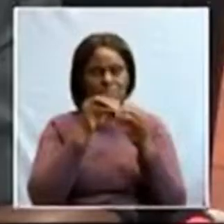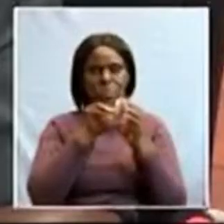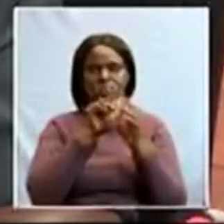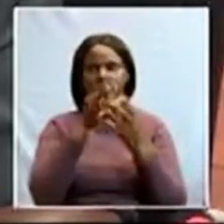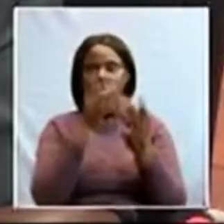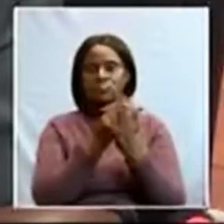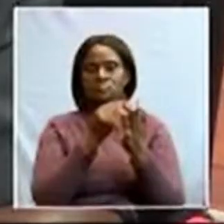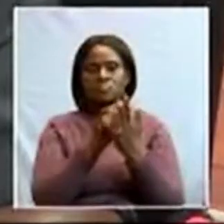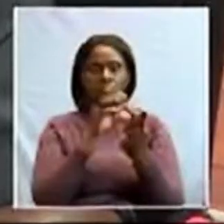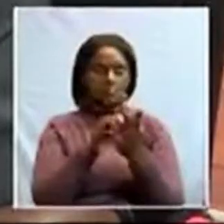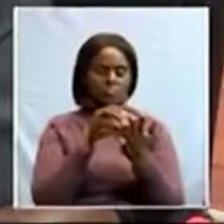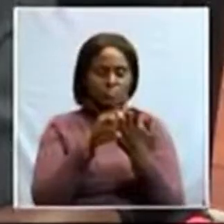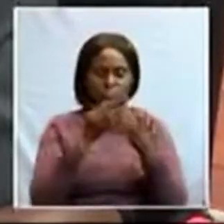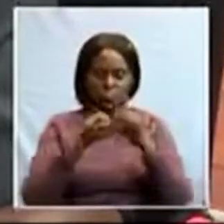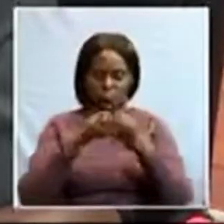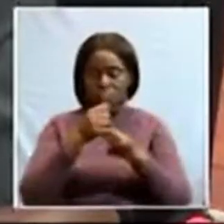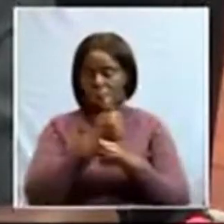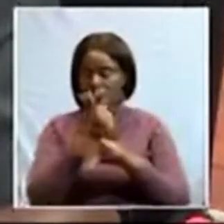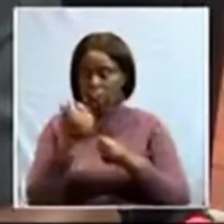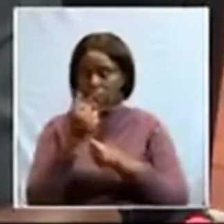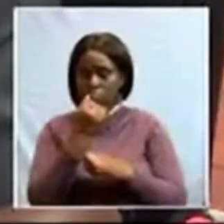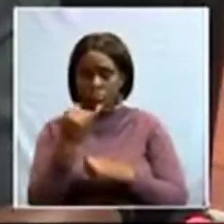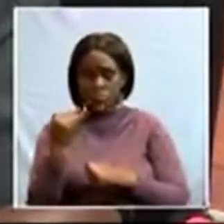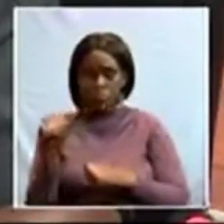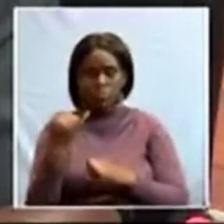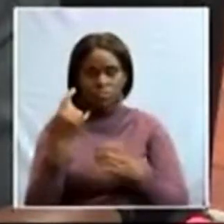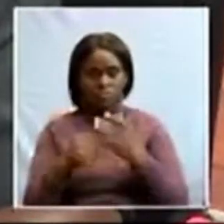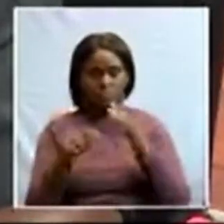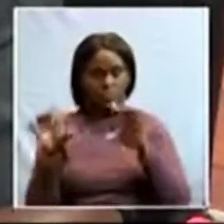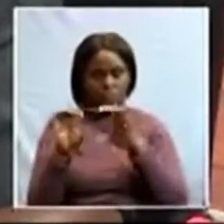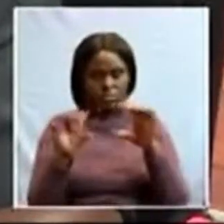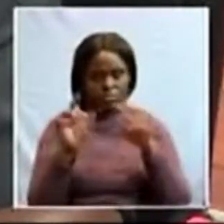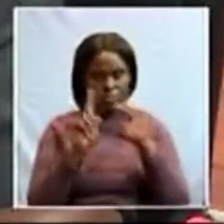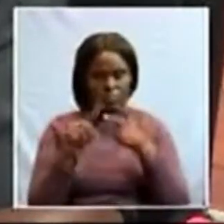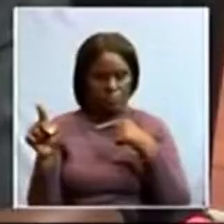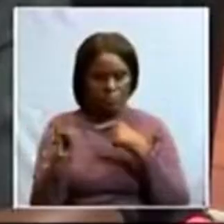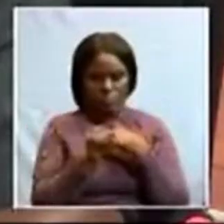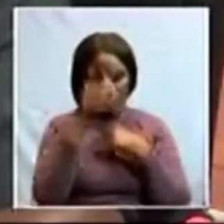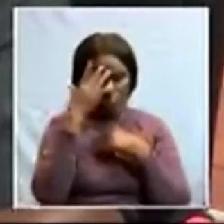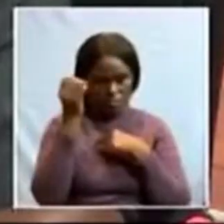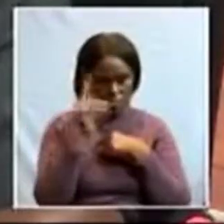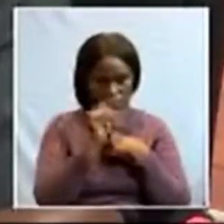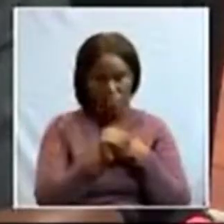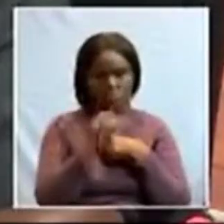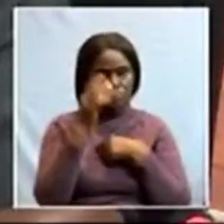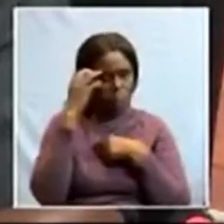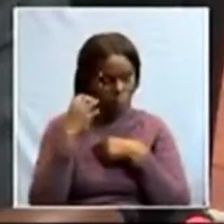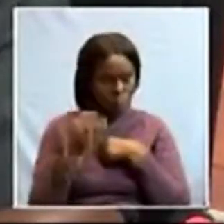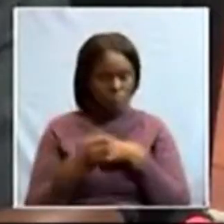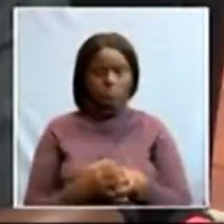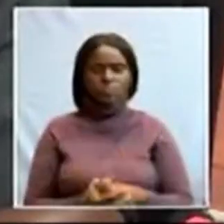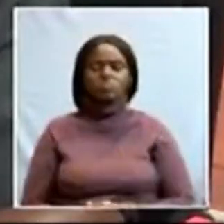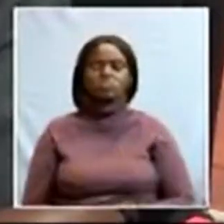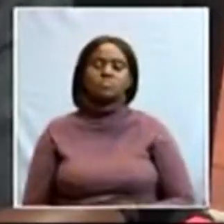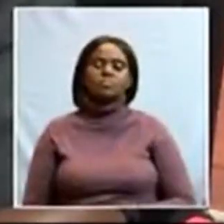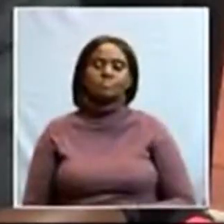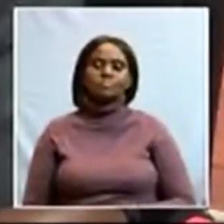financial matters, even other issues? What should be done to negligent officers?